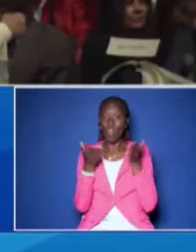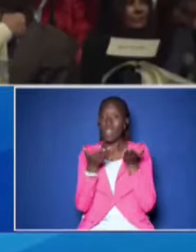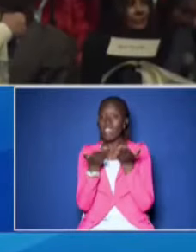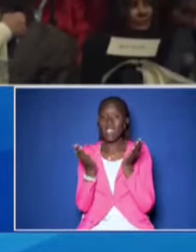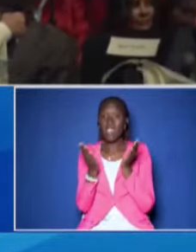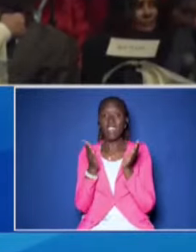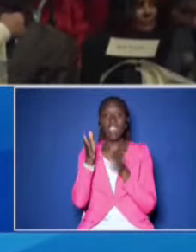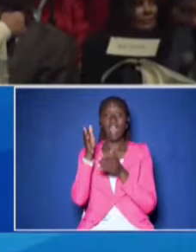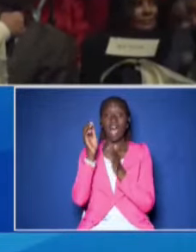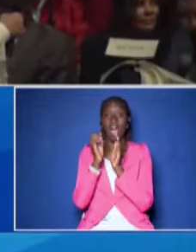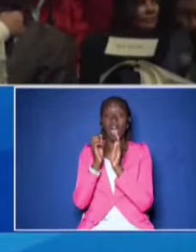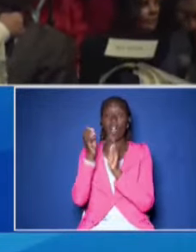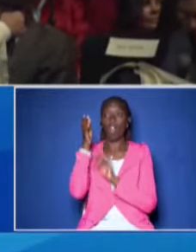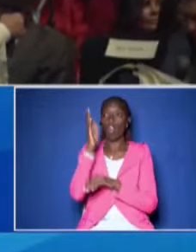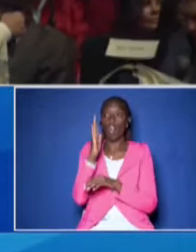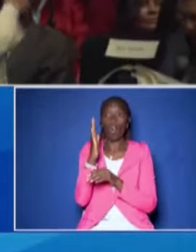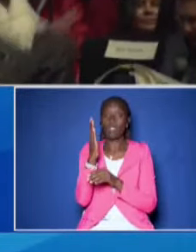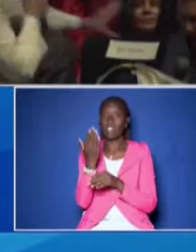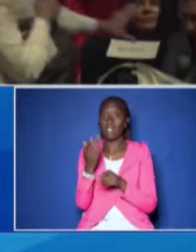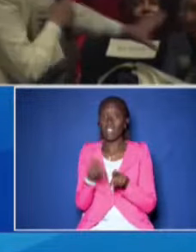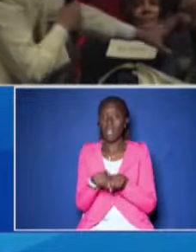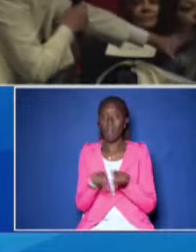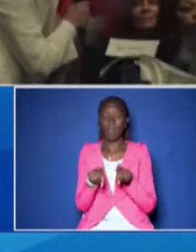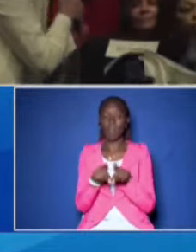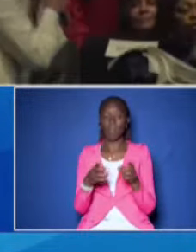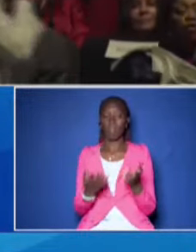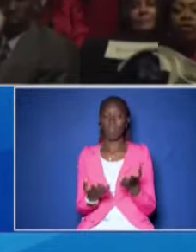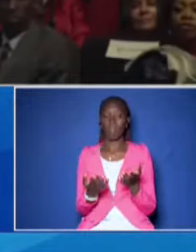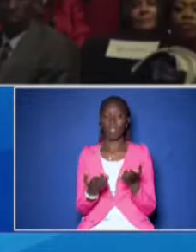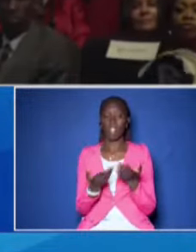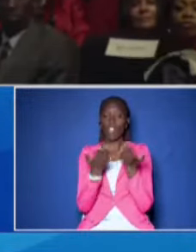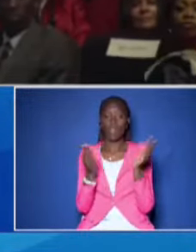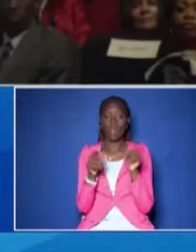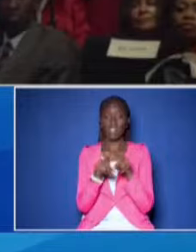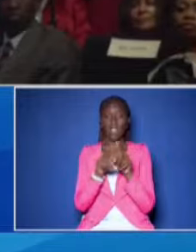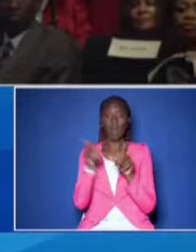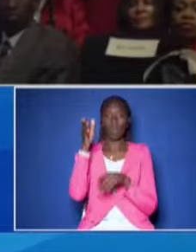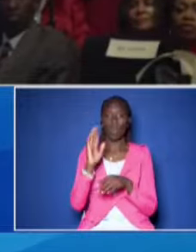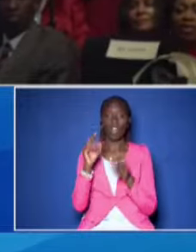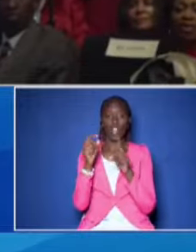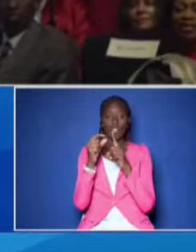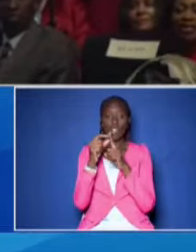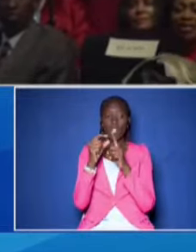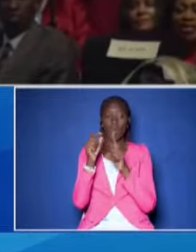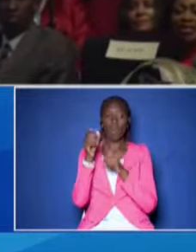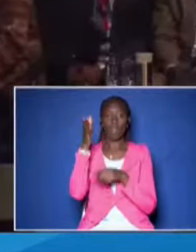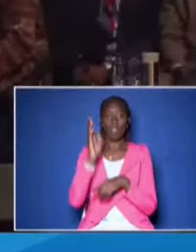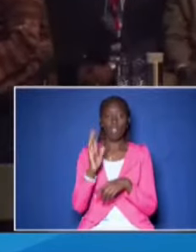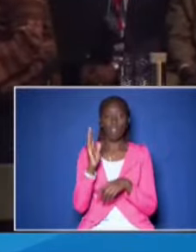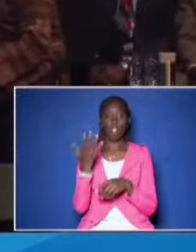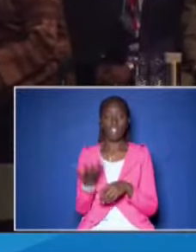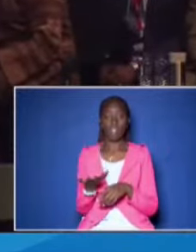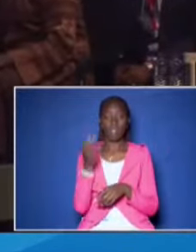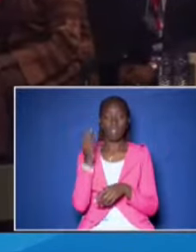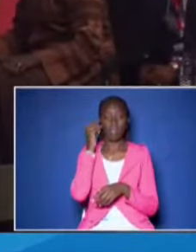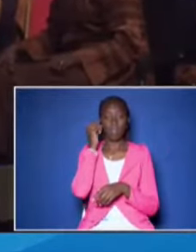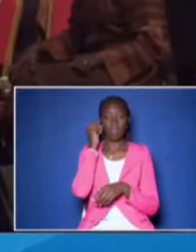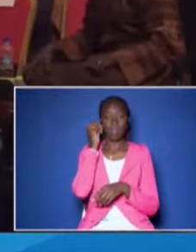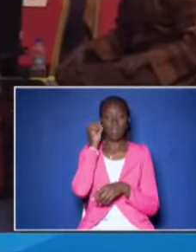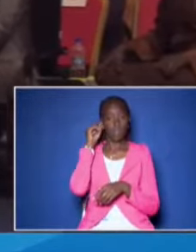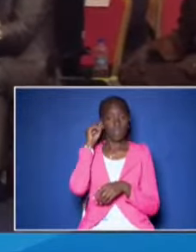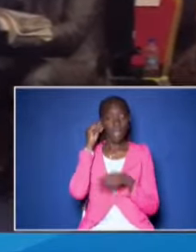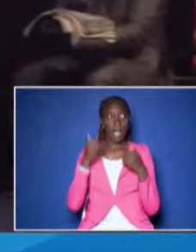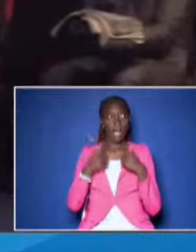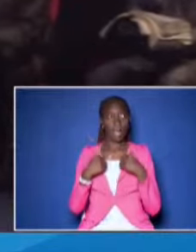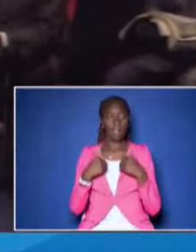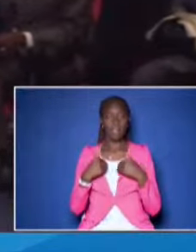he called them Gods un the word of God stop stop stop the word of God the word of God it means it has